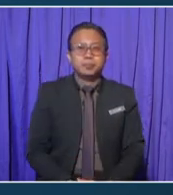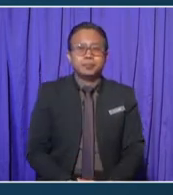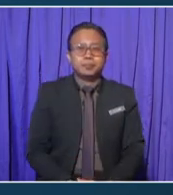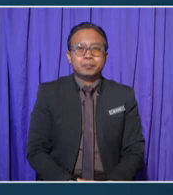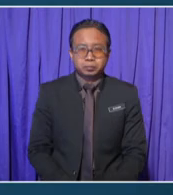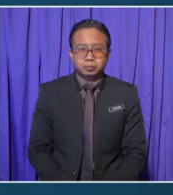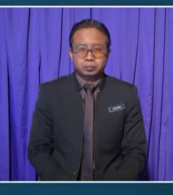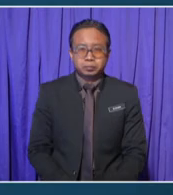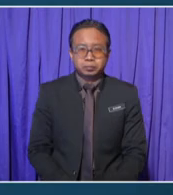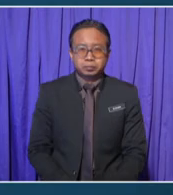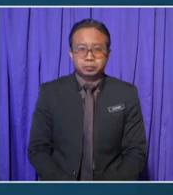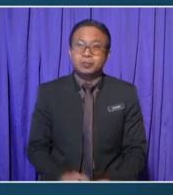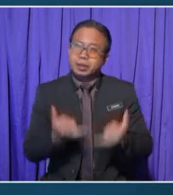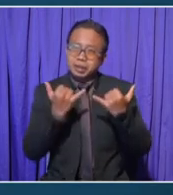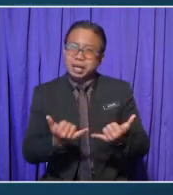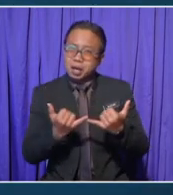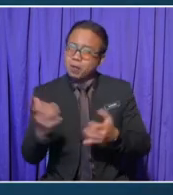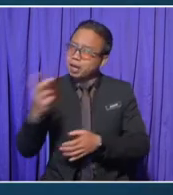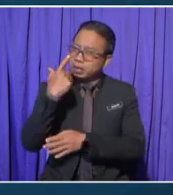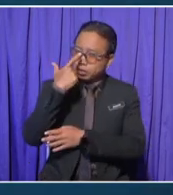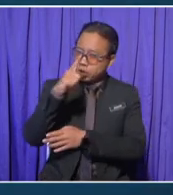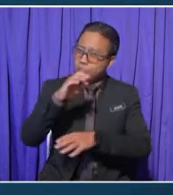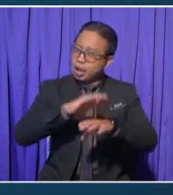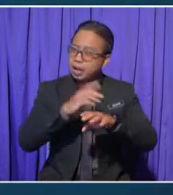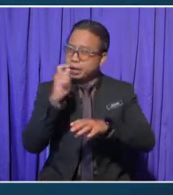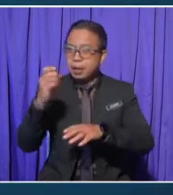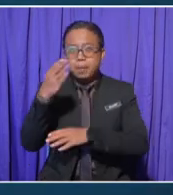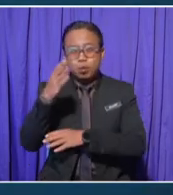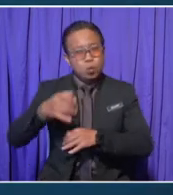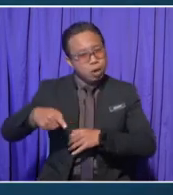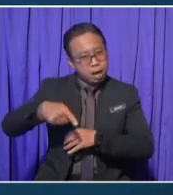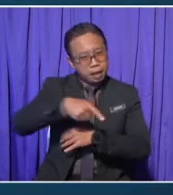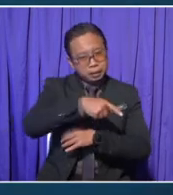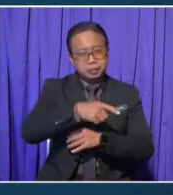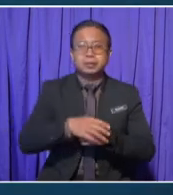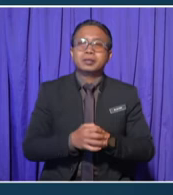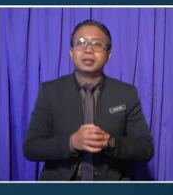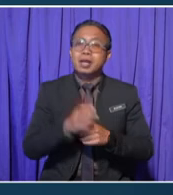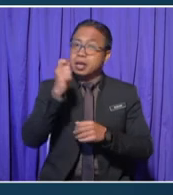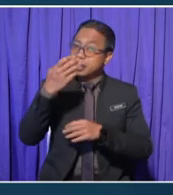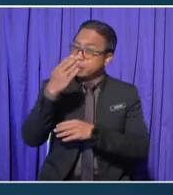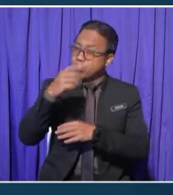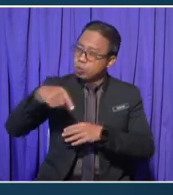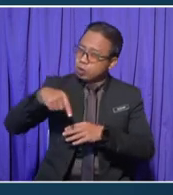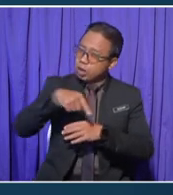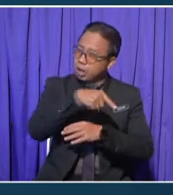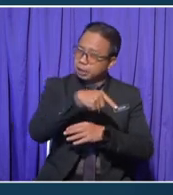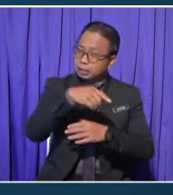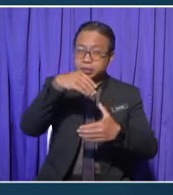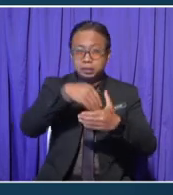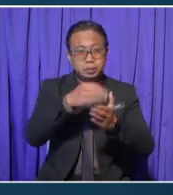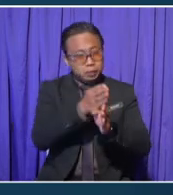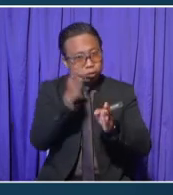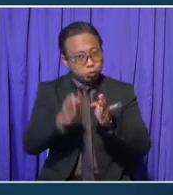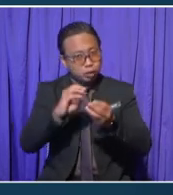Now, let's look at the blue line. The blue lines in between the